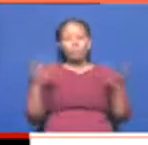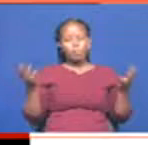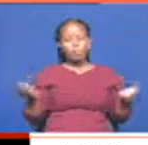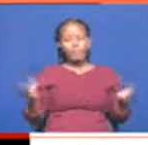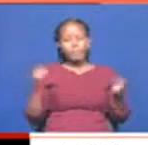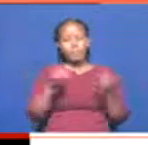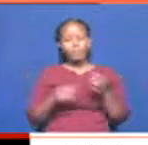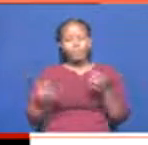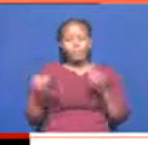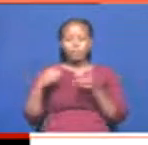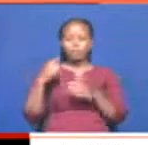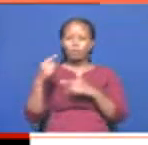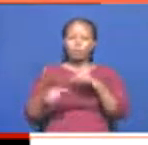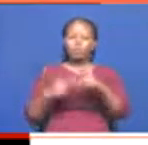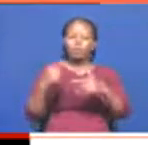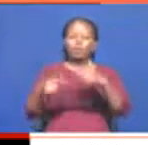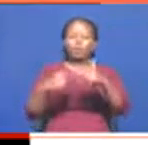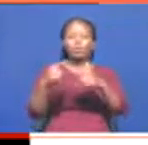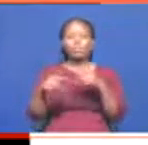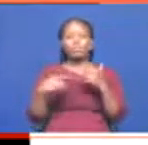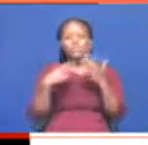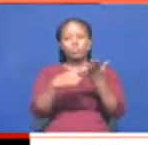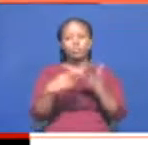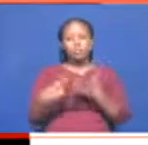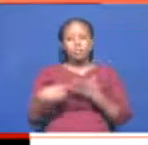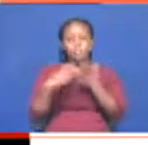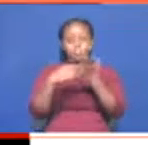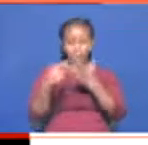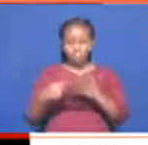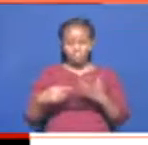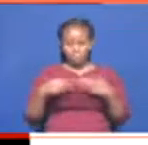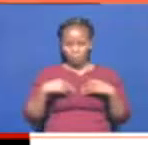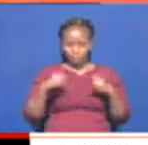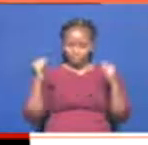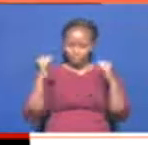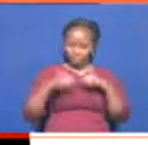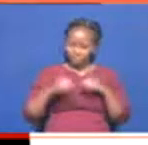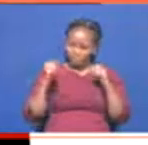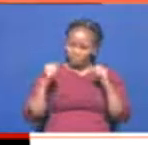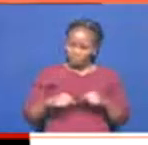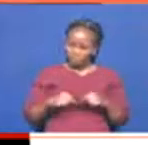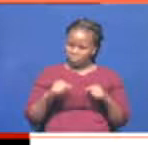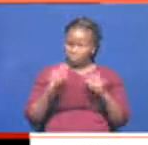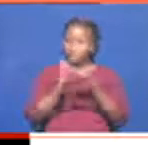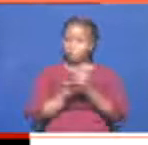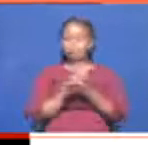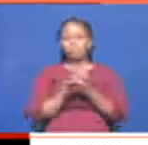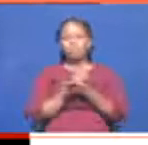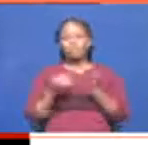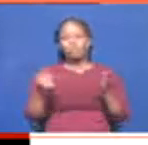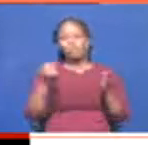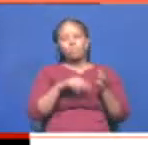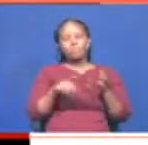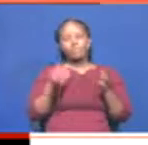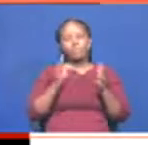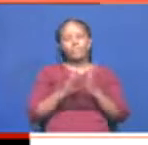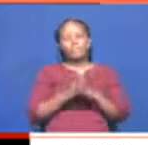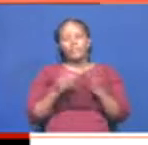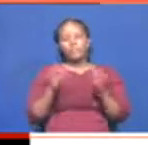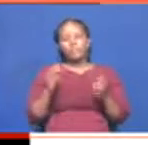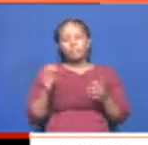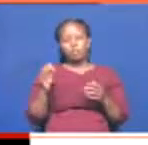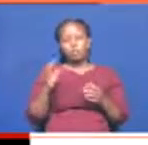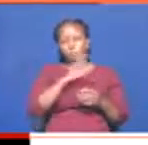whereby we are looking at an MOU between us and the University Commission of University